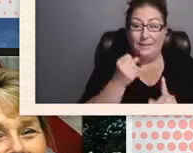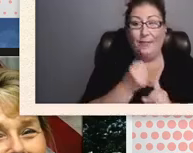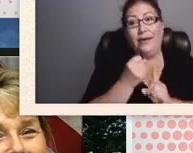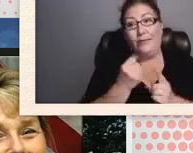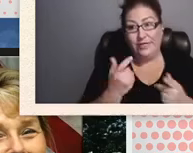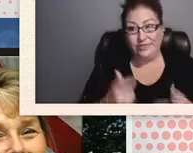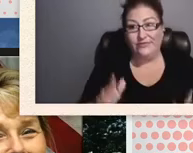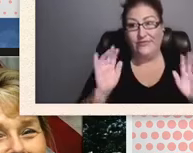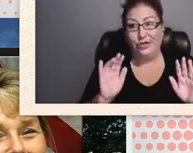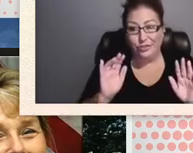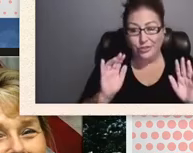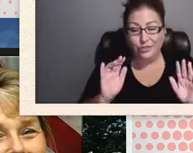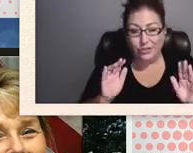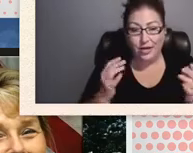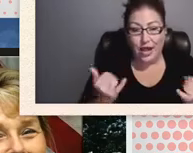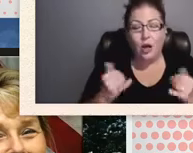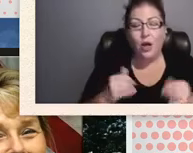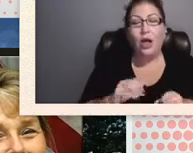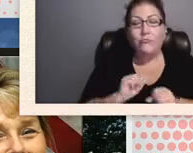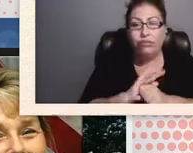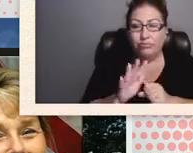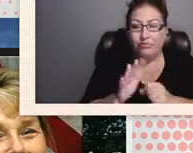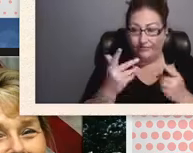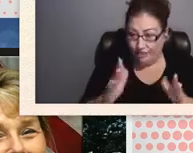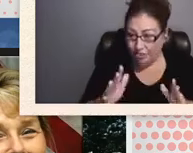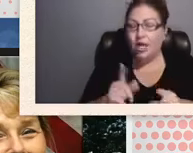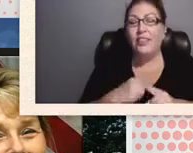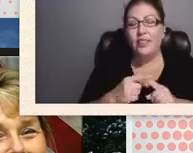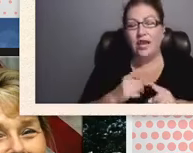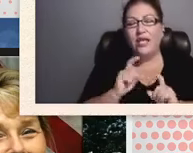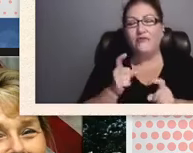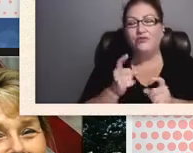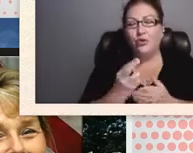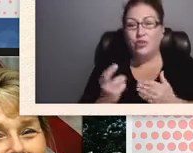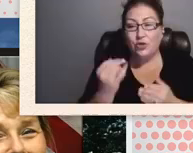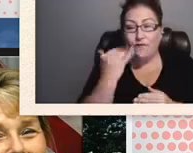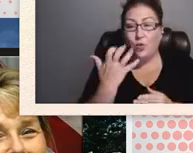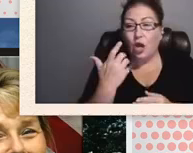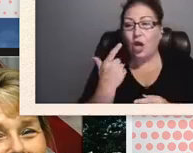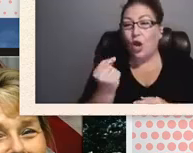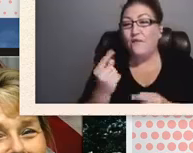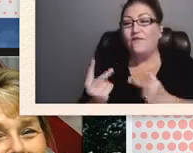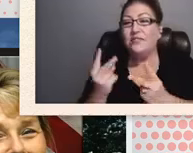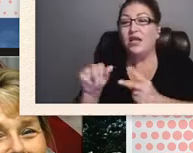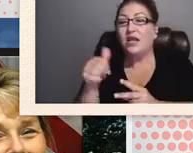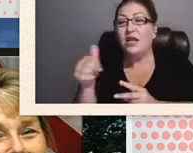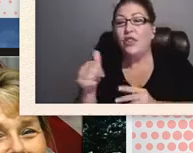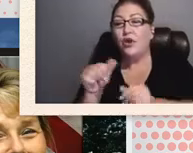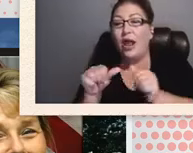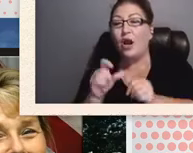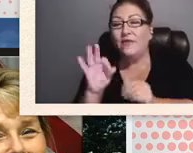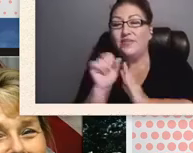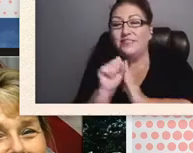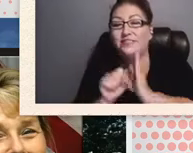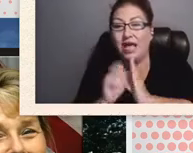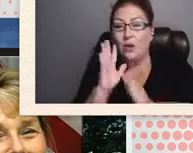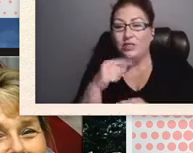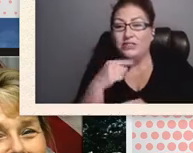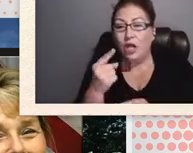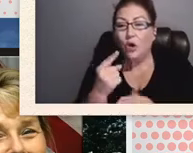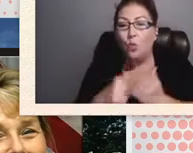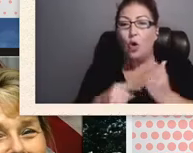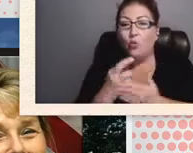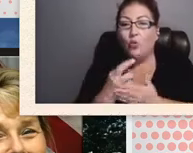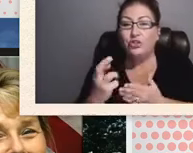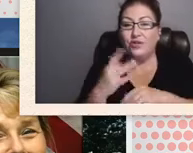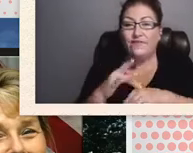it also gives you resources if you want to go visit some other area of the state, and it will tell you what resources are available in